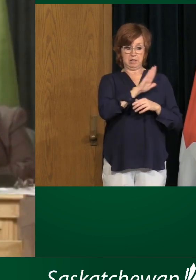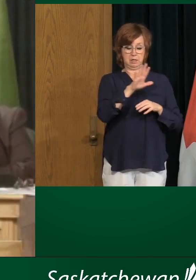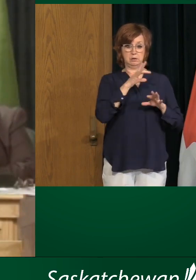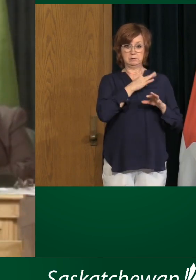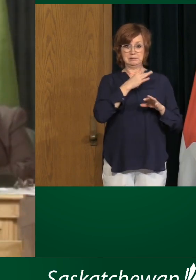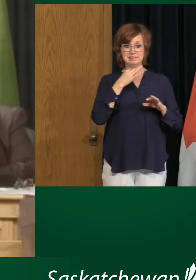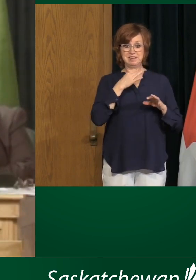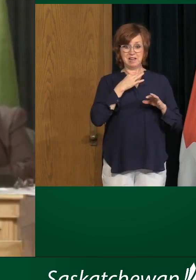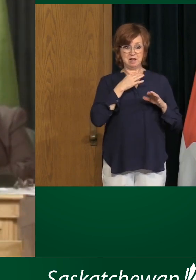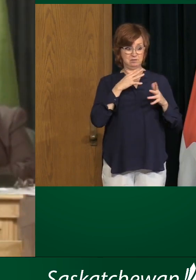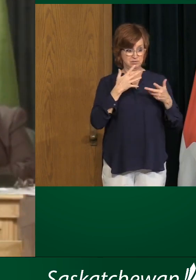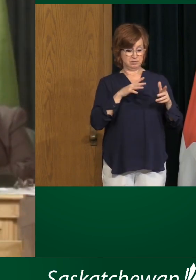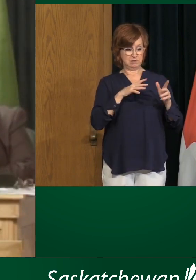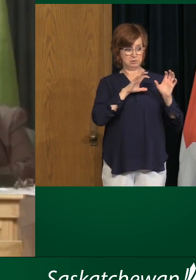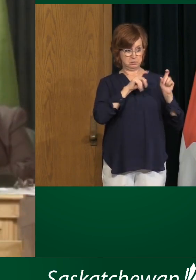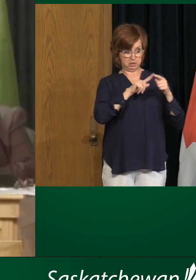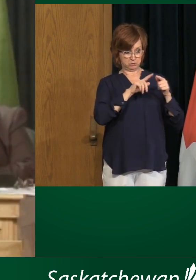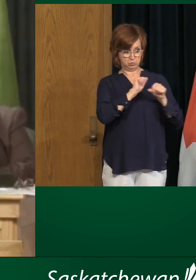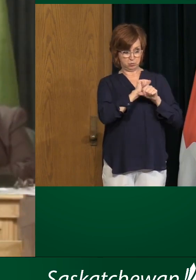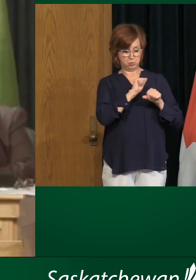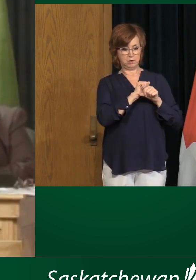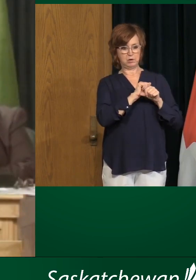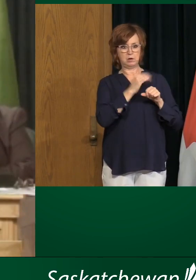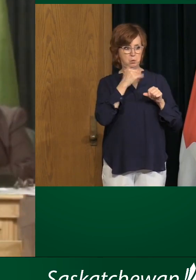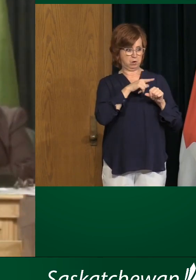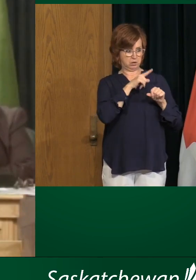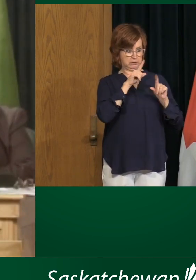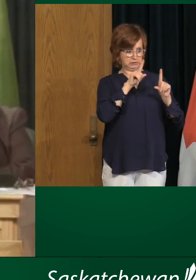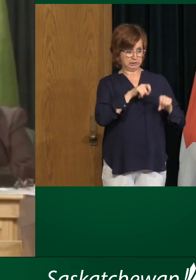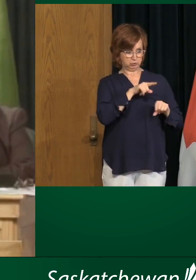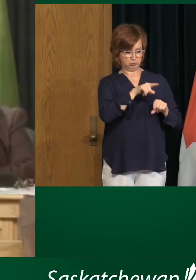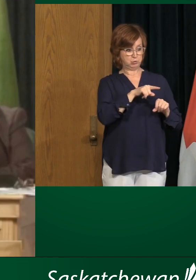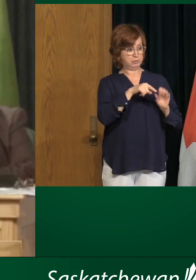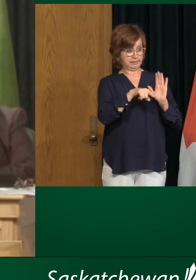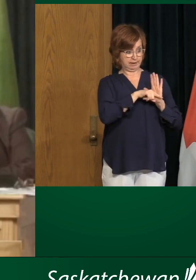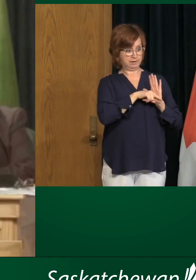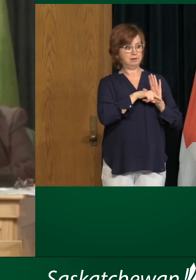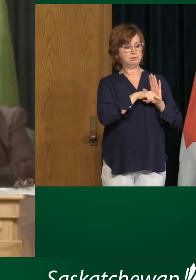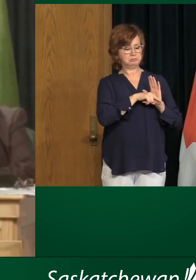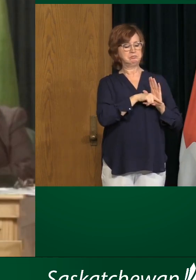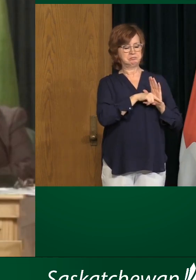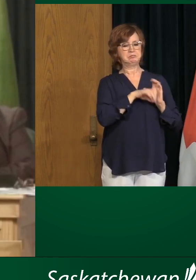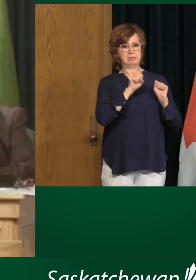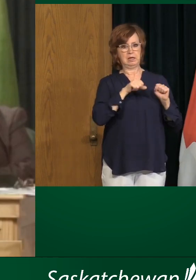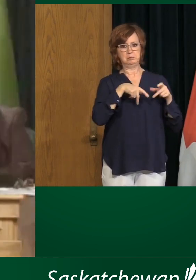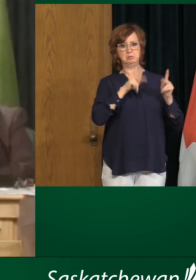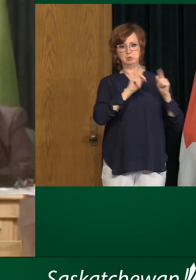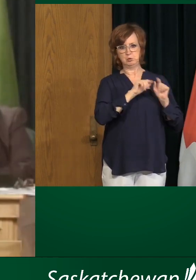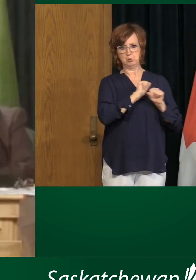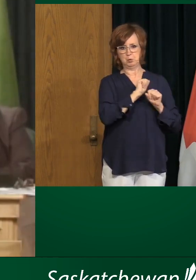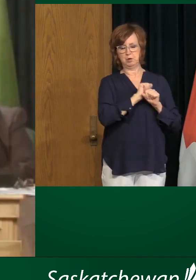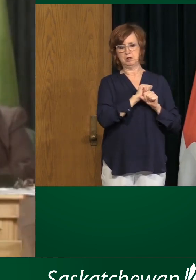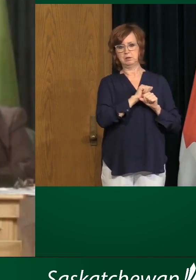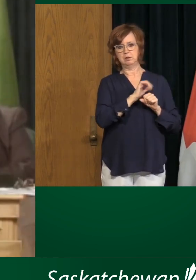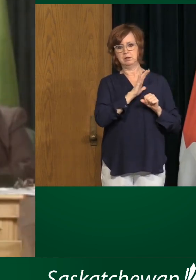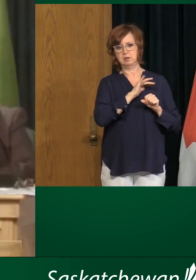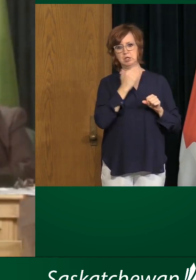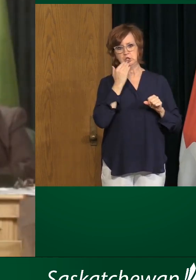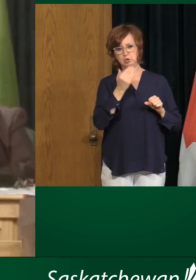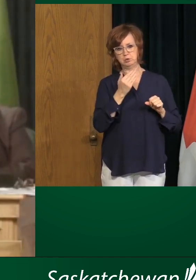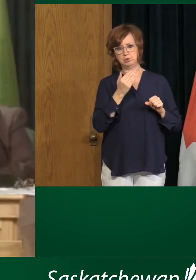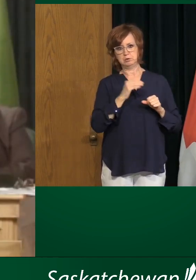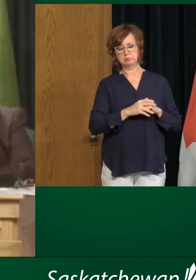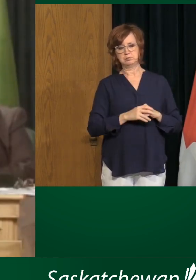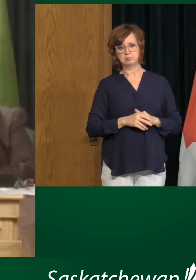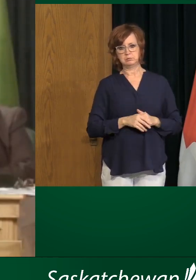met the 14-day isolation and have been tested negative, that's also a good sign, because that's one of the reasons for the diversion wasn't because of the